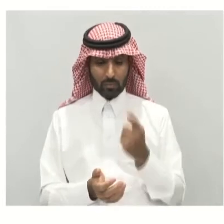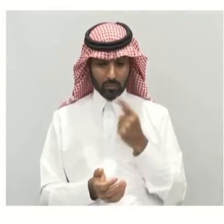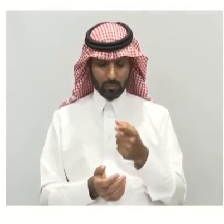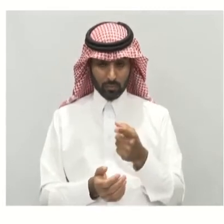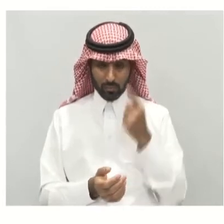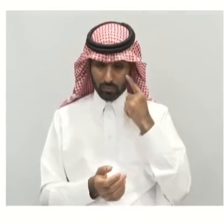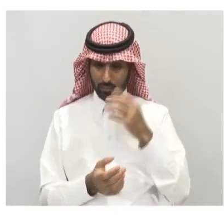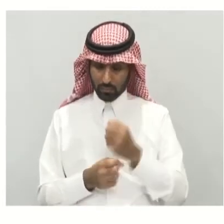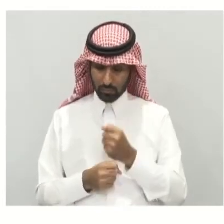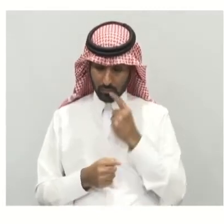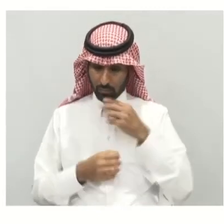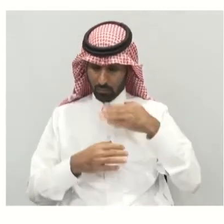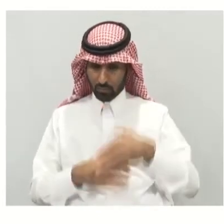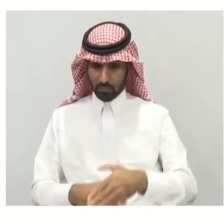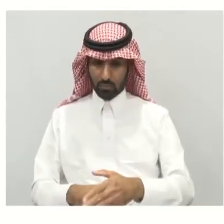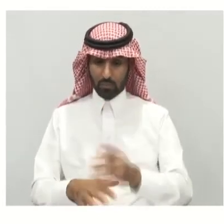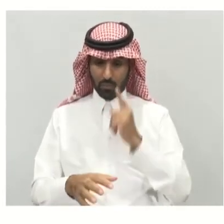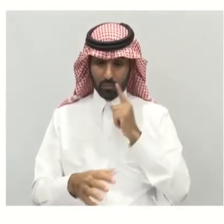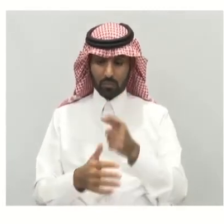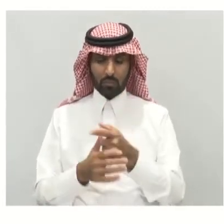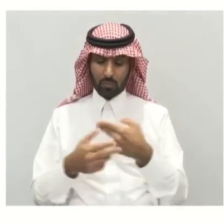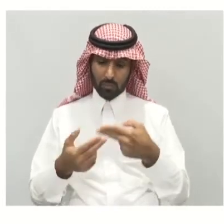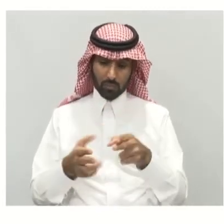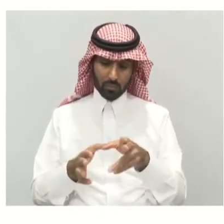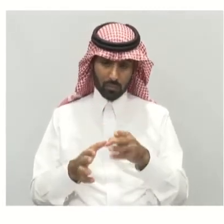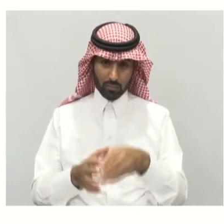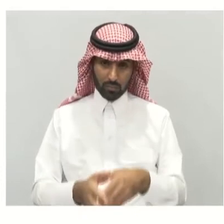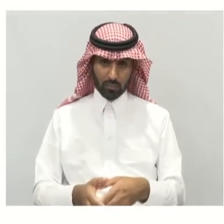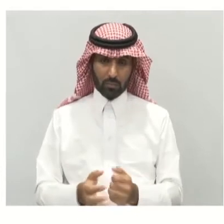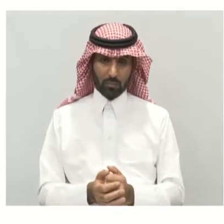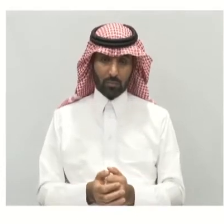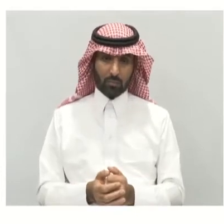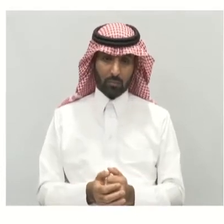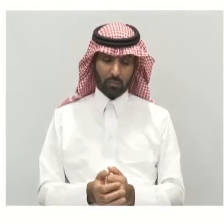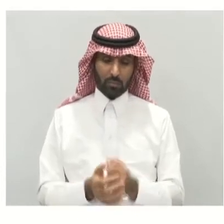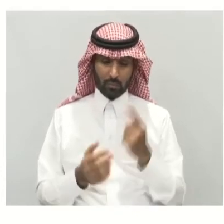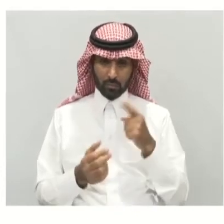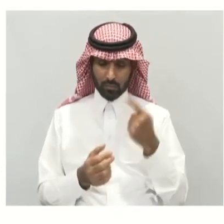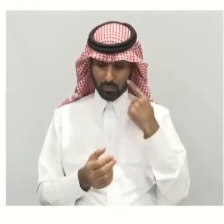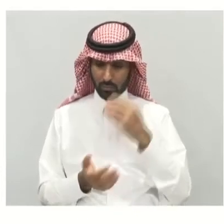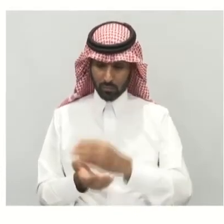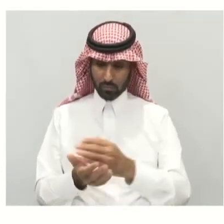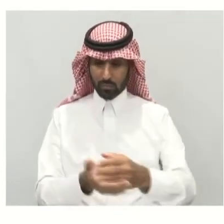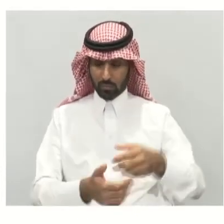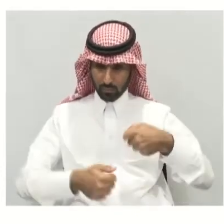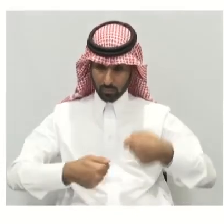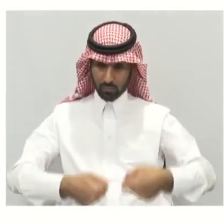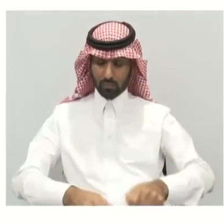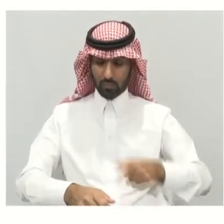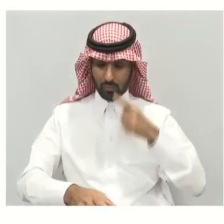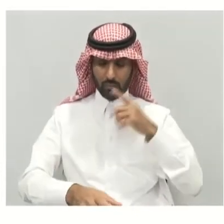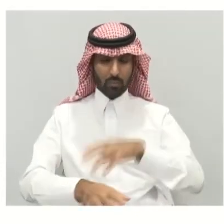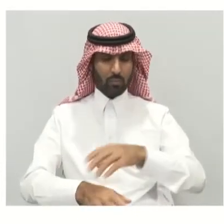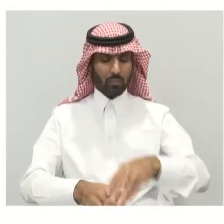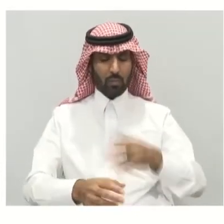is the safest ride there is, even for beginners. We've been providing rafting trips for more